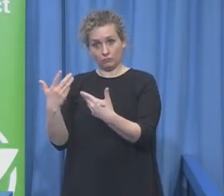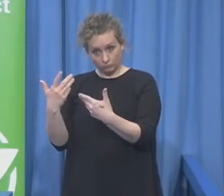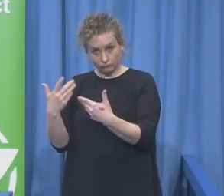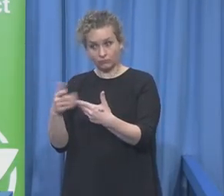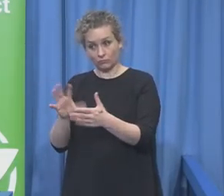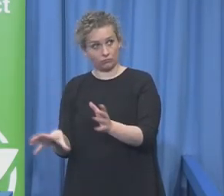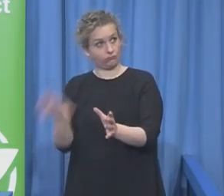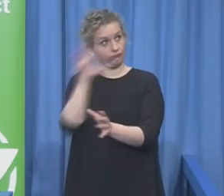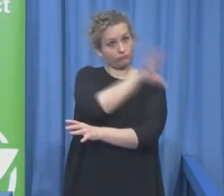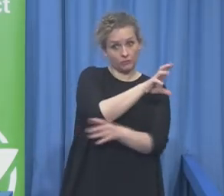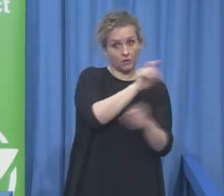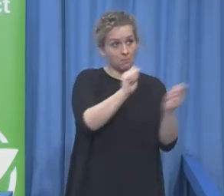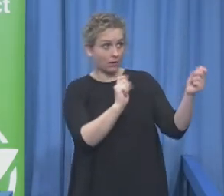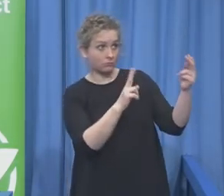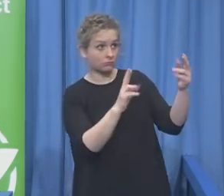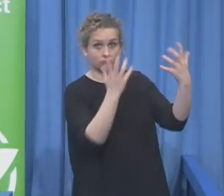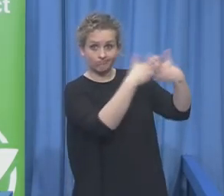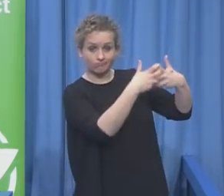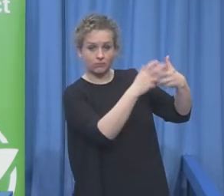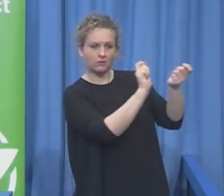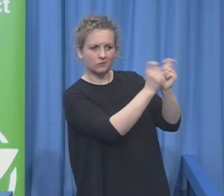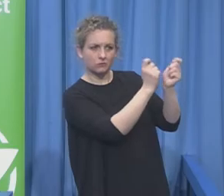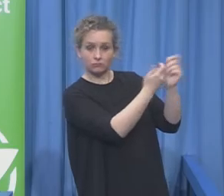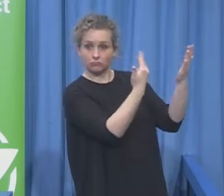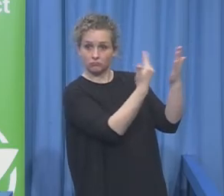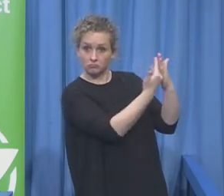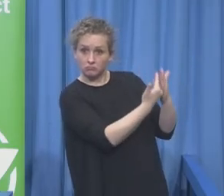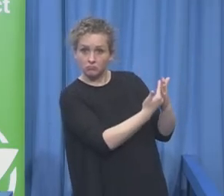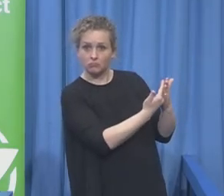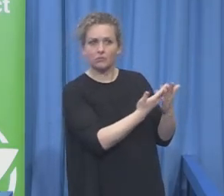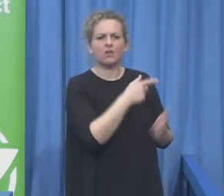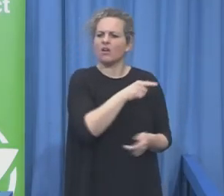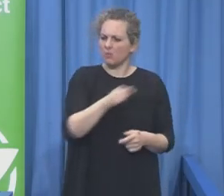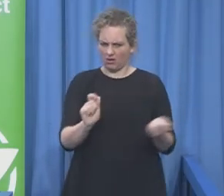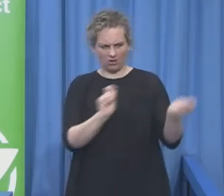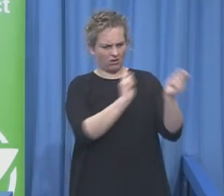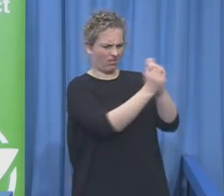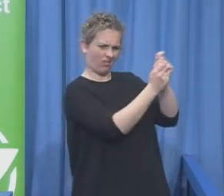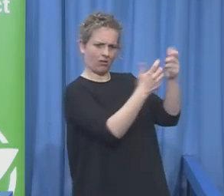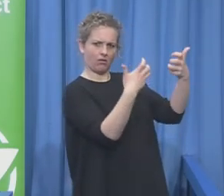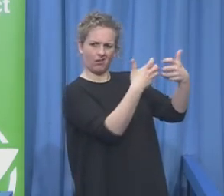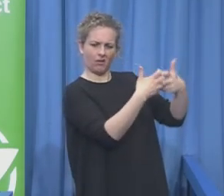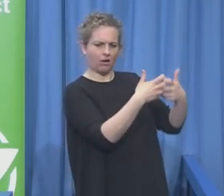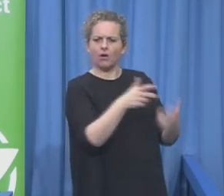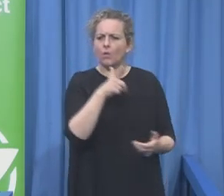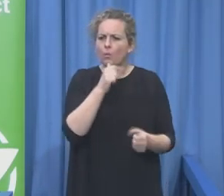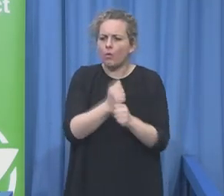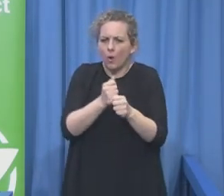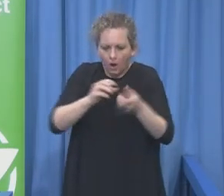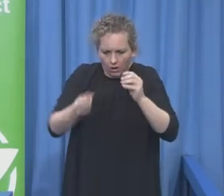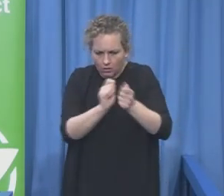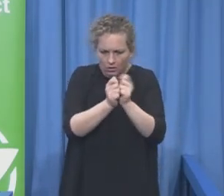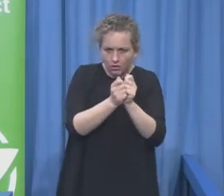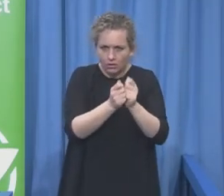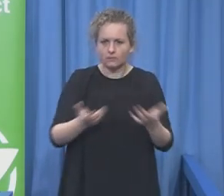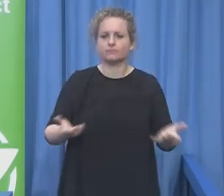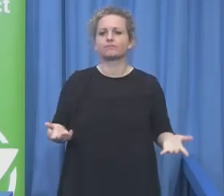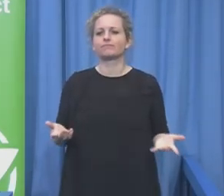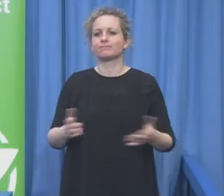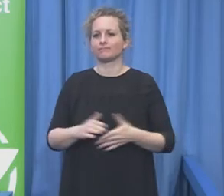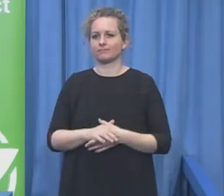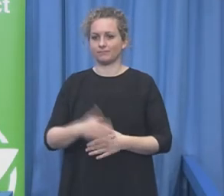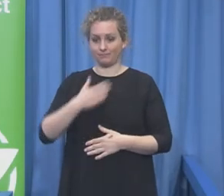Thank you, that's a good question. We work in 15 to 20 countries with the JBS model, and sometimes I'm asked to go